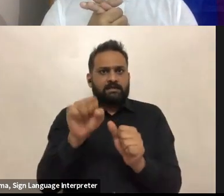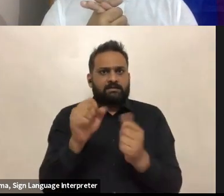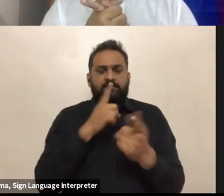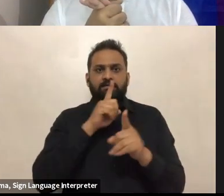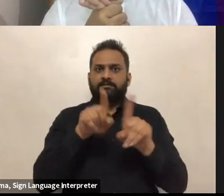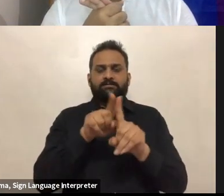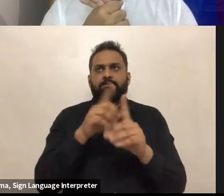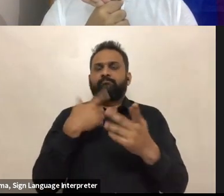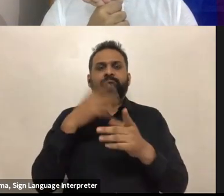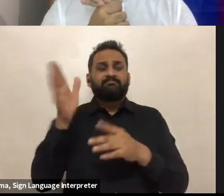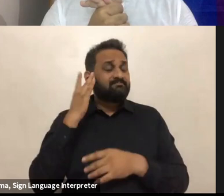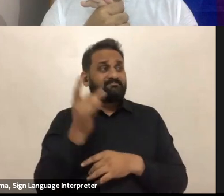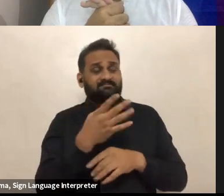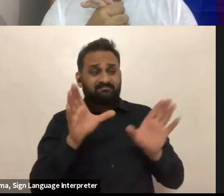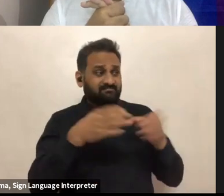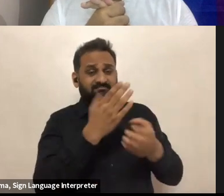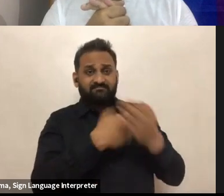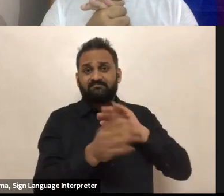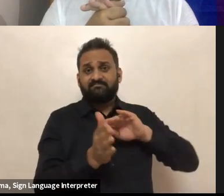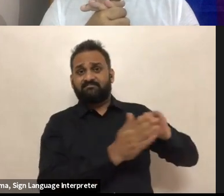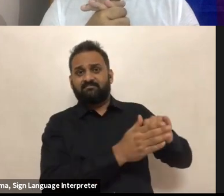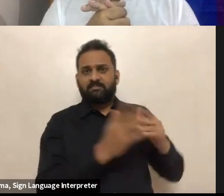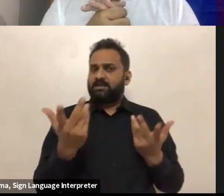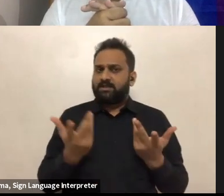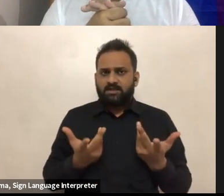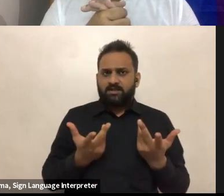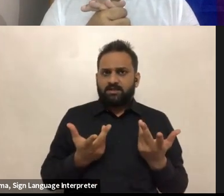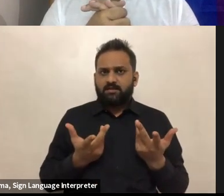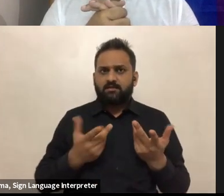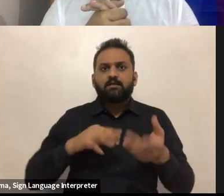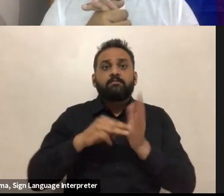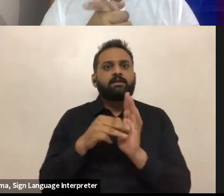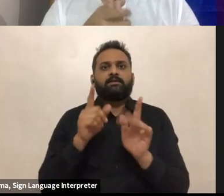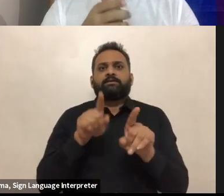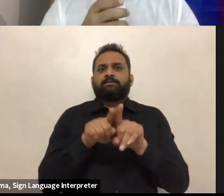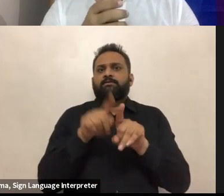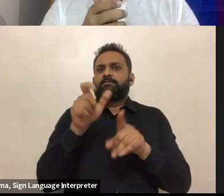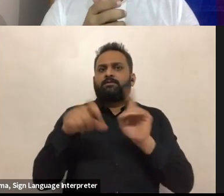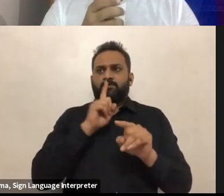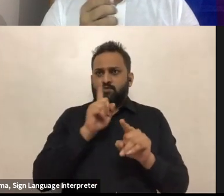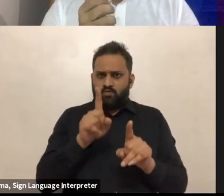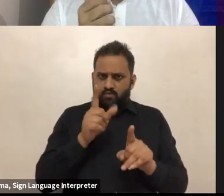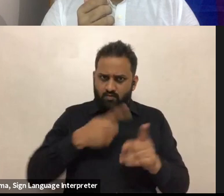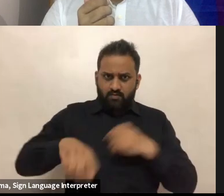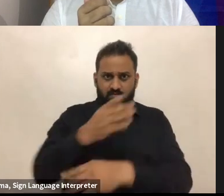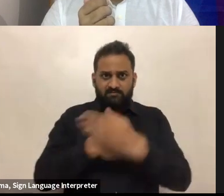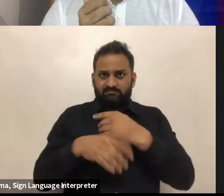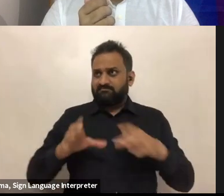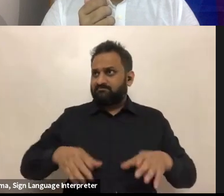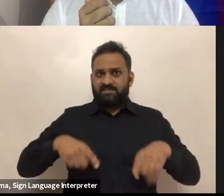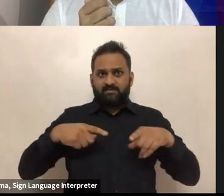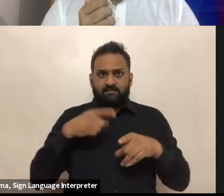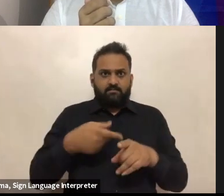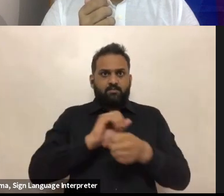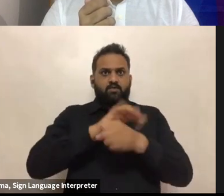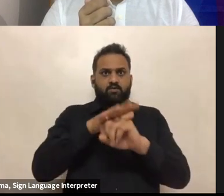denied our spaces. We are confined. We have been living in a perpetual pandemic as